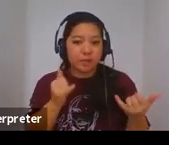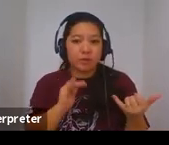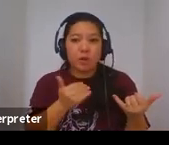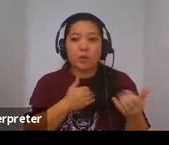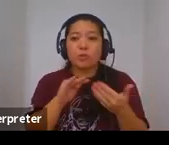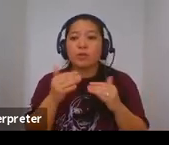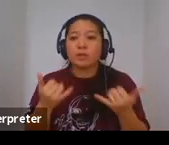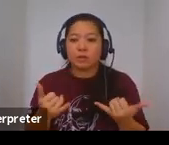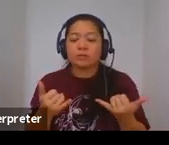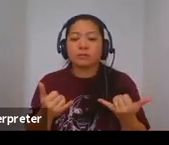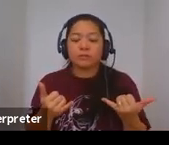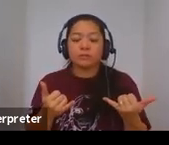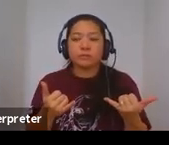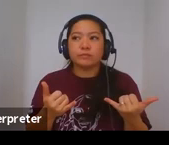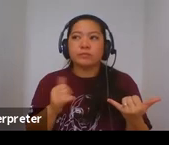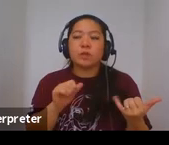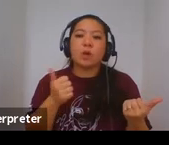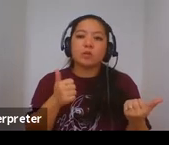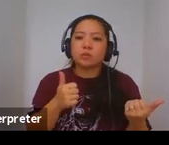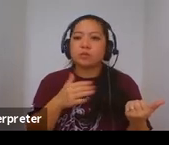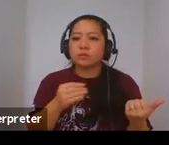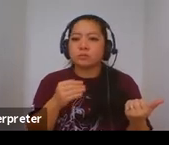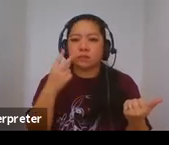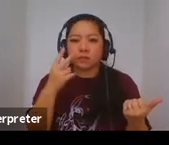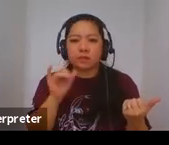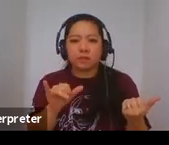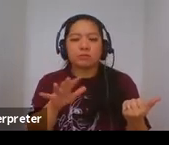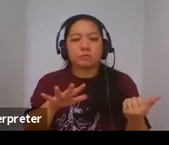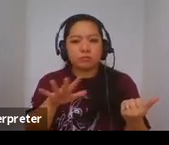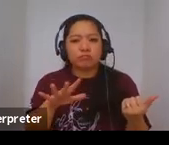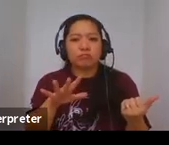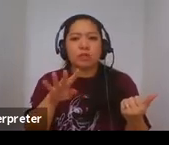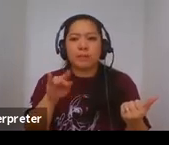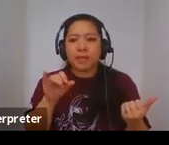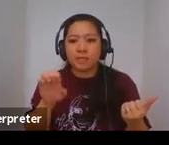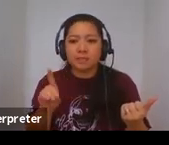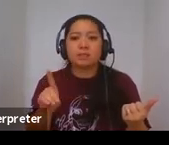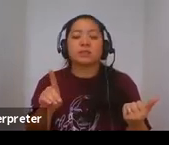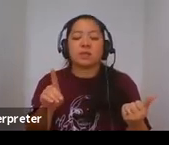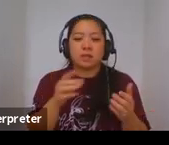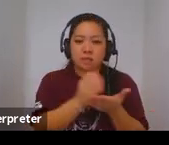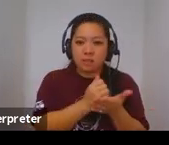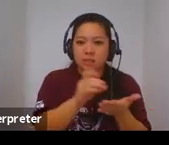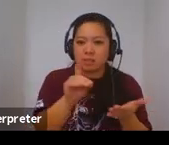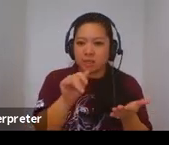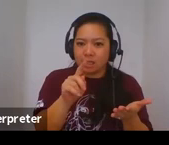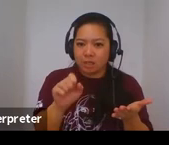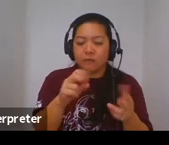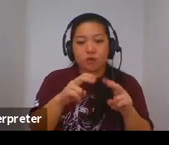communities. Also, it's estimated that, based on the data of the survey, that